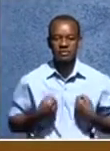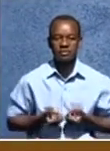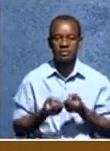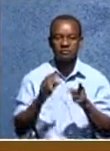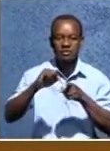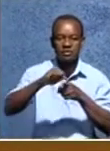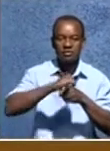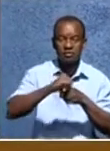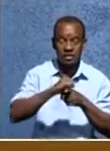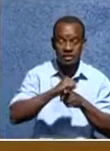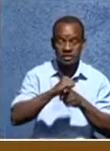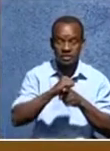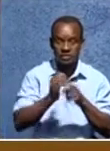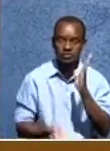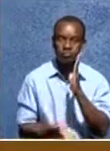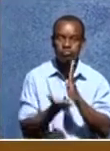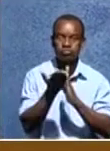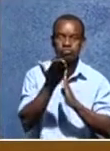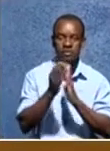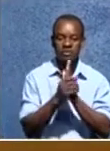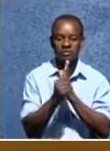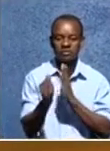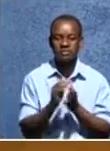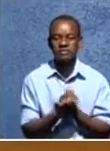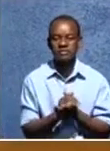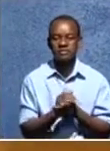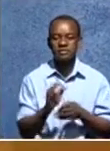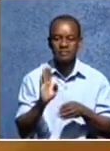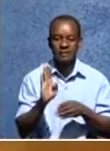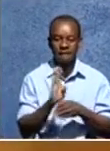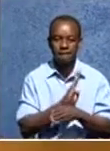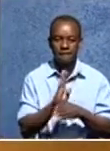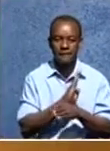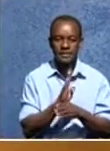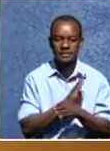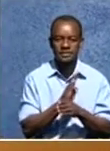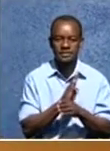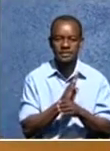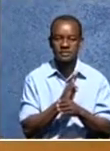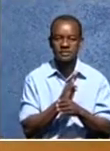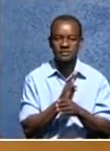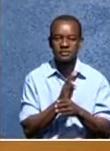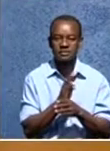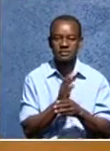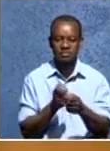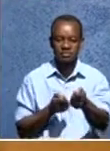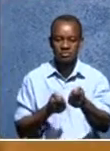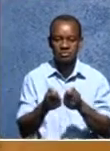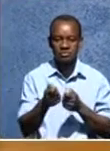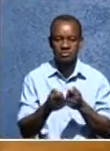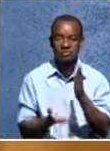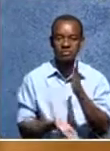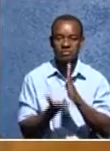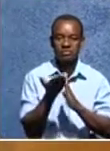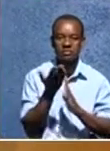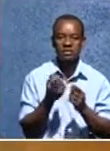their skills are upgraded. We do business status regularization so that businesses move from the informal to the formal